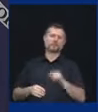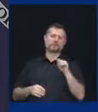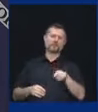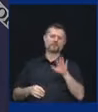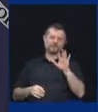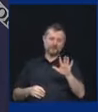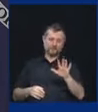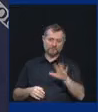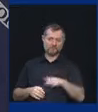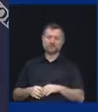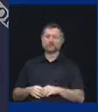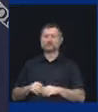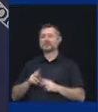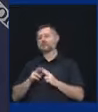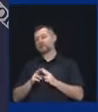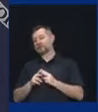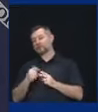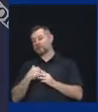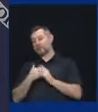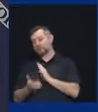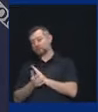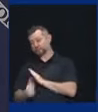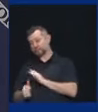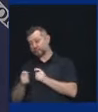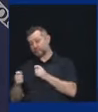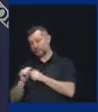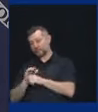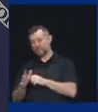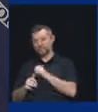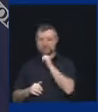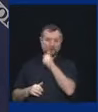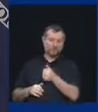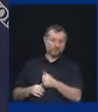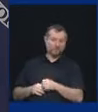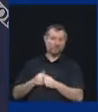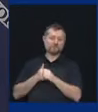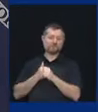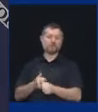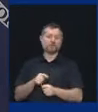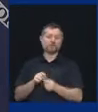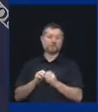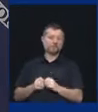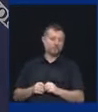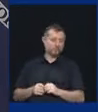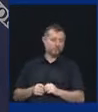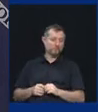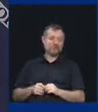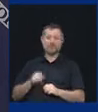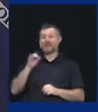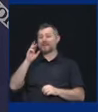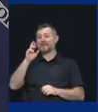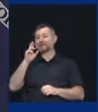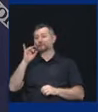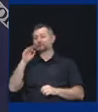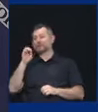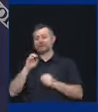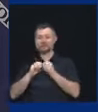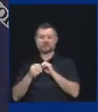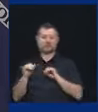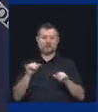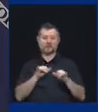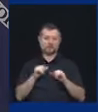in my COVID management or I'm not doing well. It's in the numbers. Crime is in the numbers.